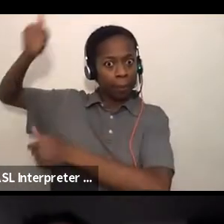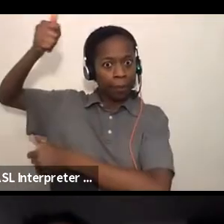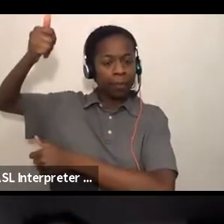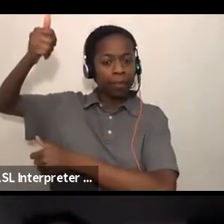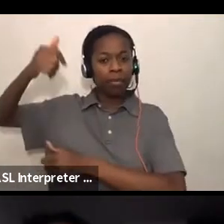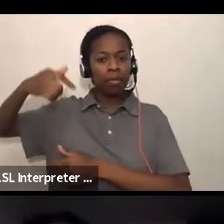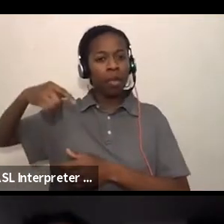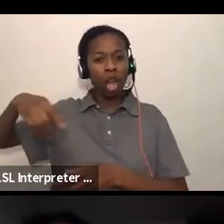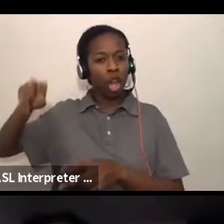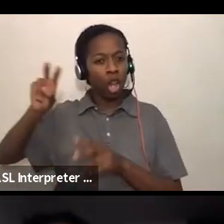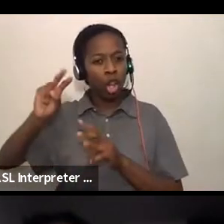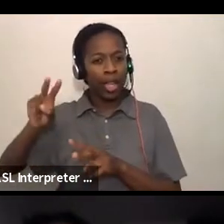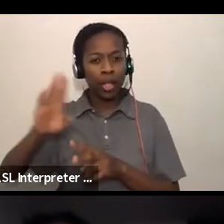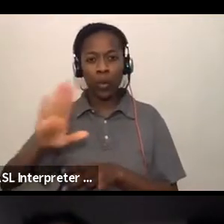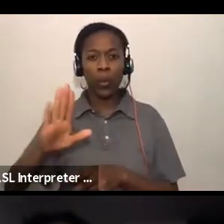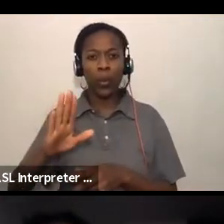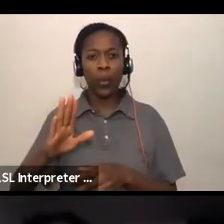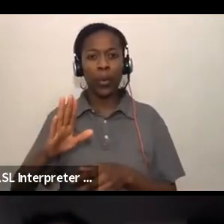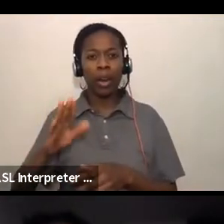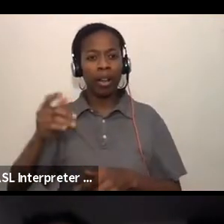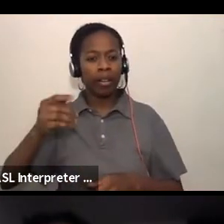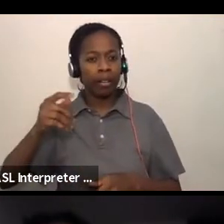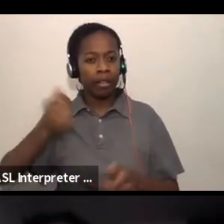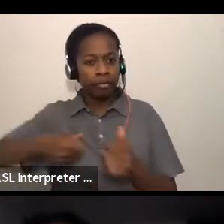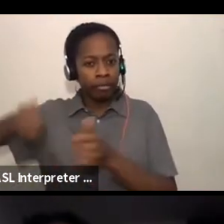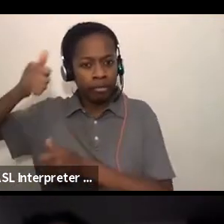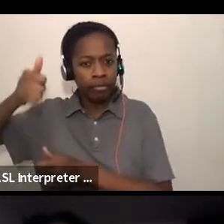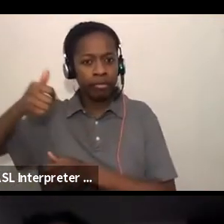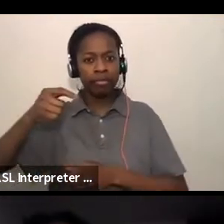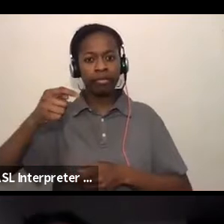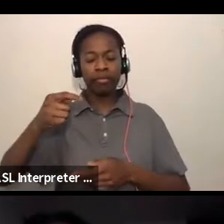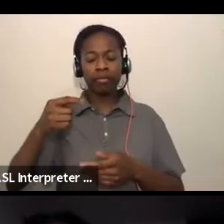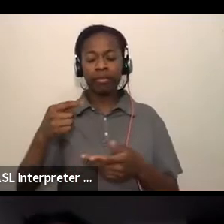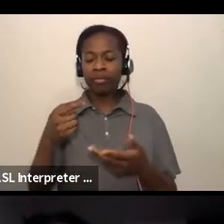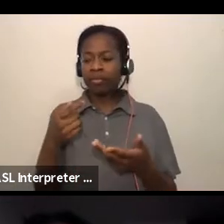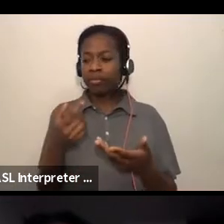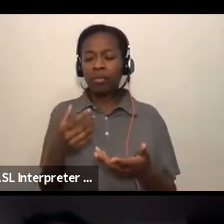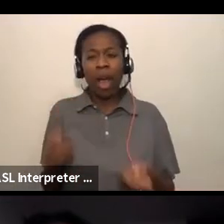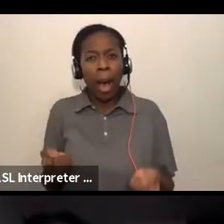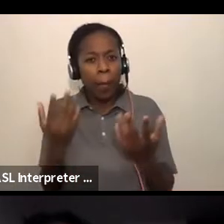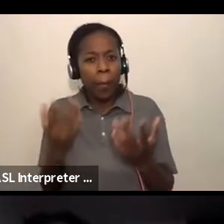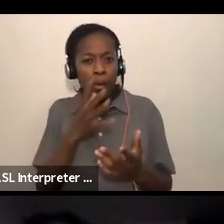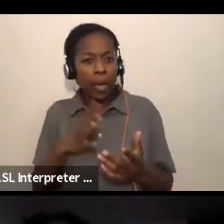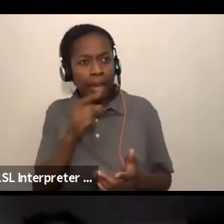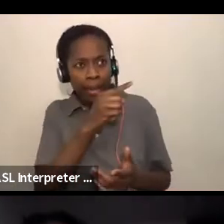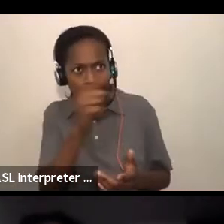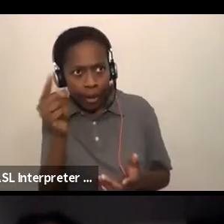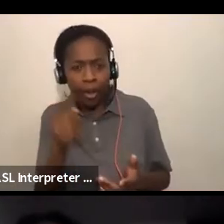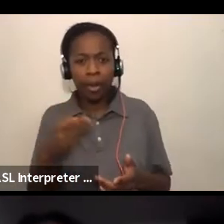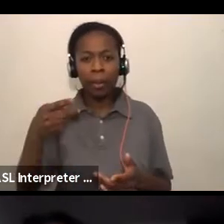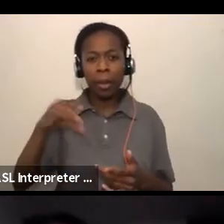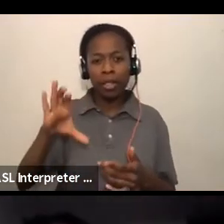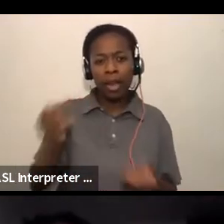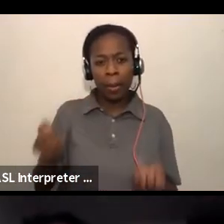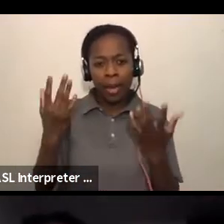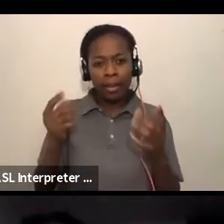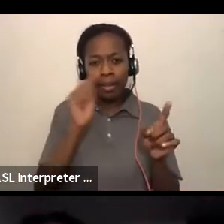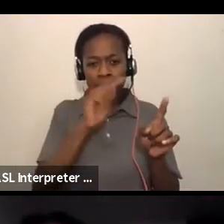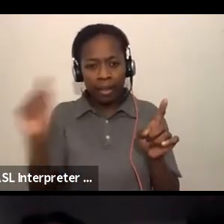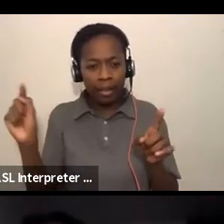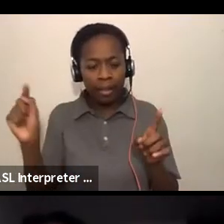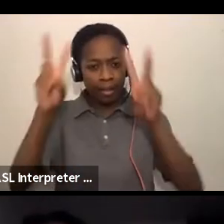at how many voices of color are here. How many women are here? How many? And then it's the thing of, there's been